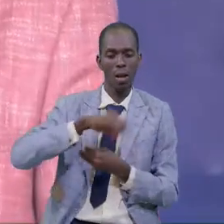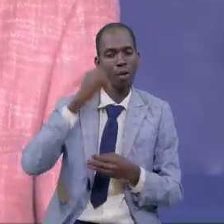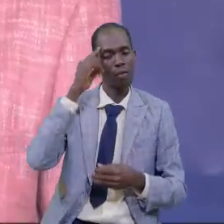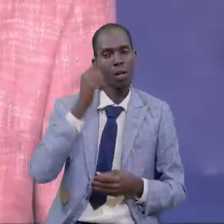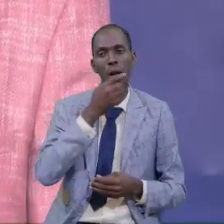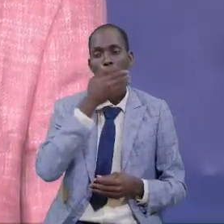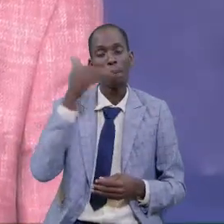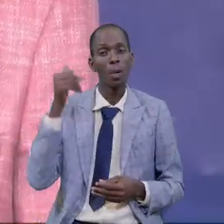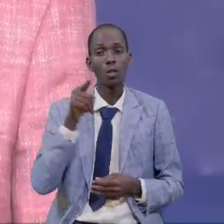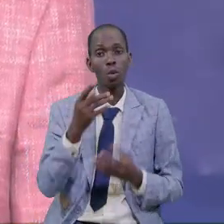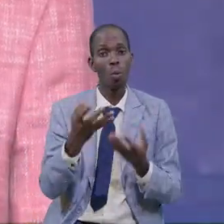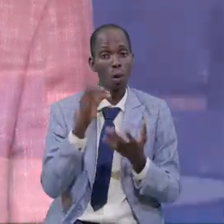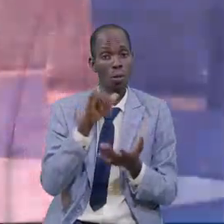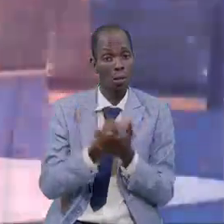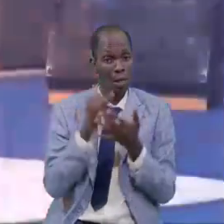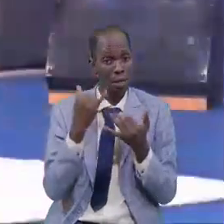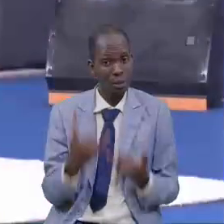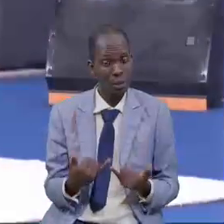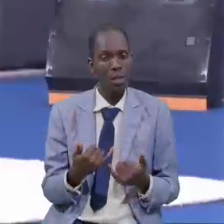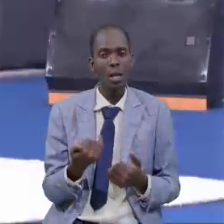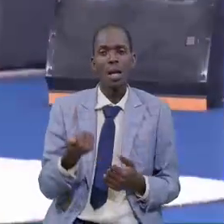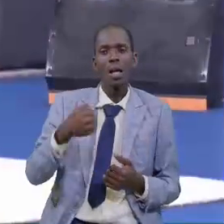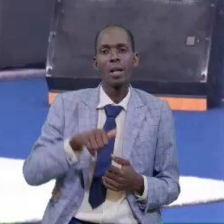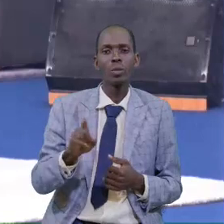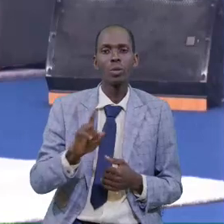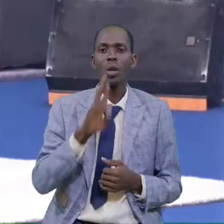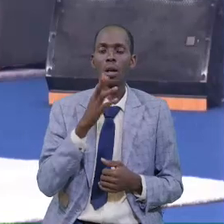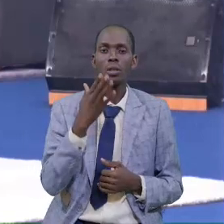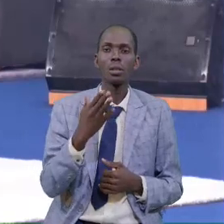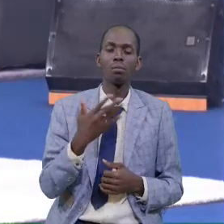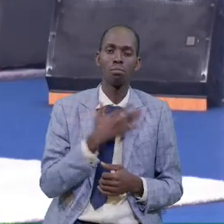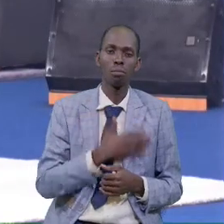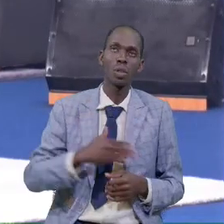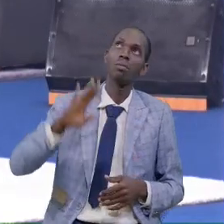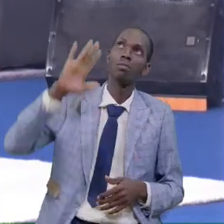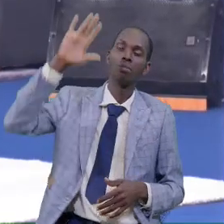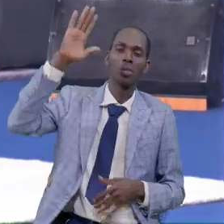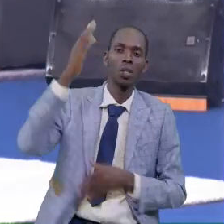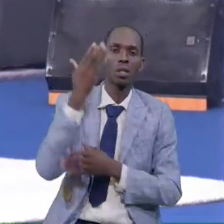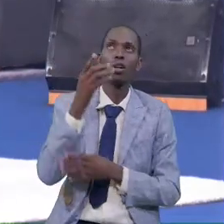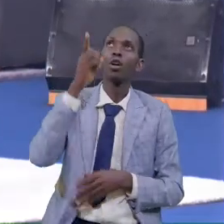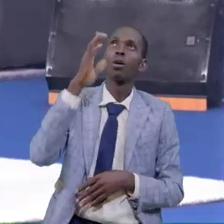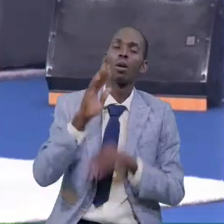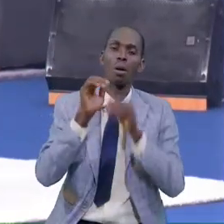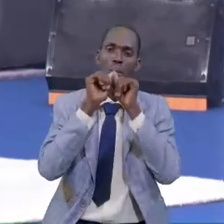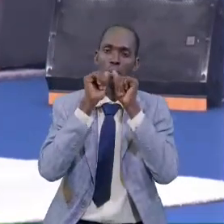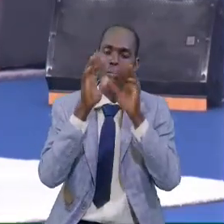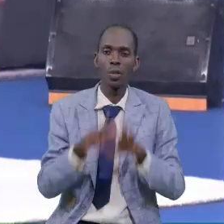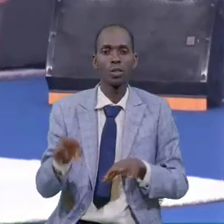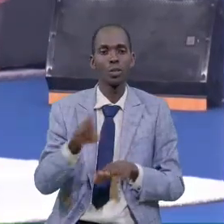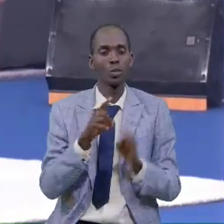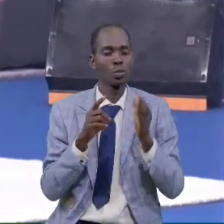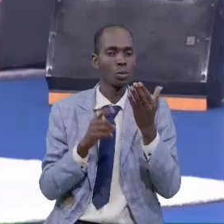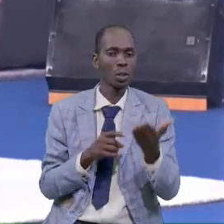now? Wherever you are, please raise up your hand. God bless you. God bless you. God bless you there. Wherever you are, at